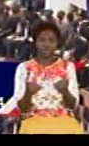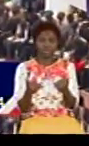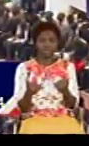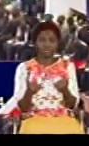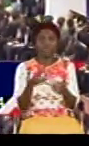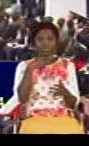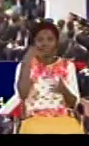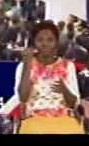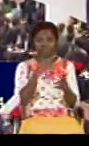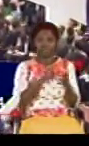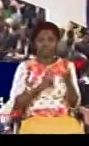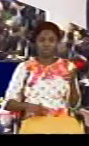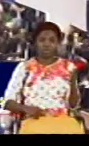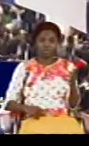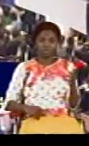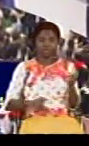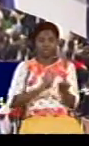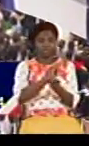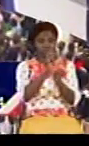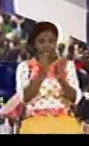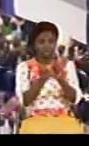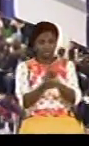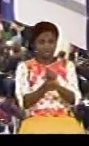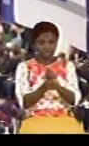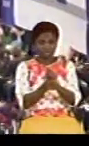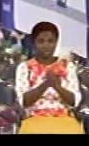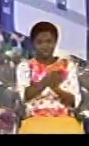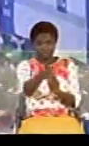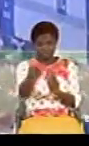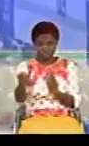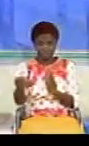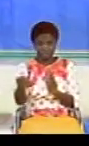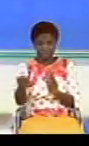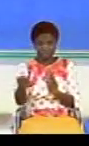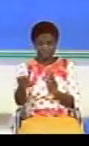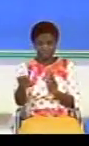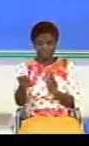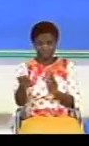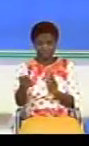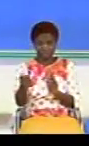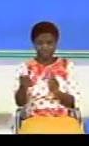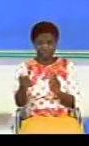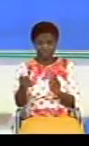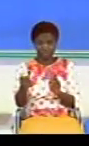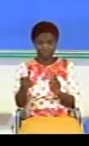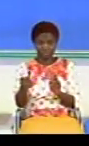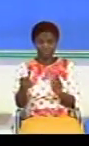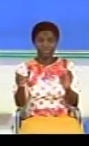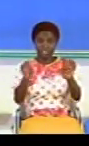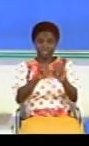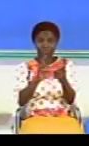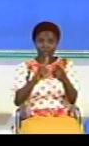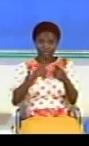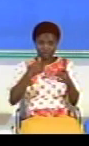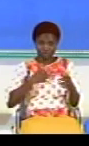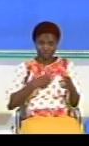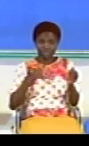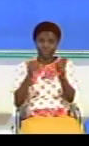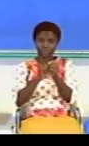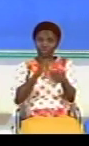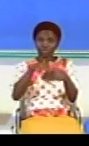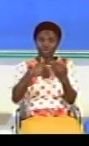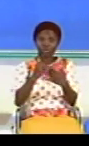Lord, turn ye even to me with all your heart, with